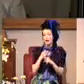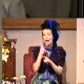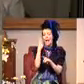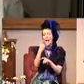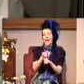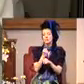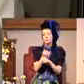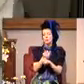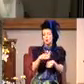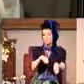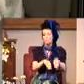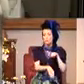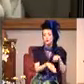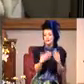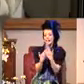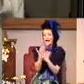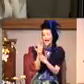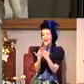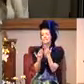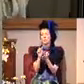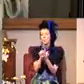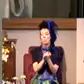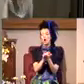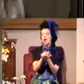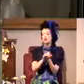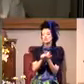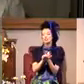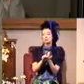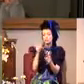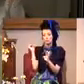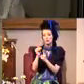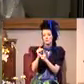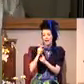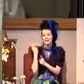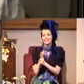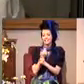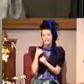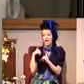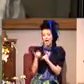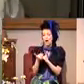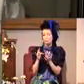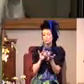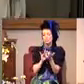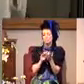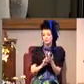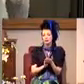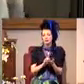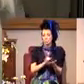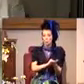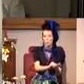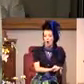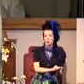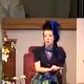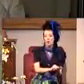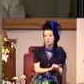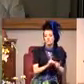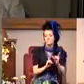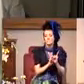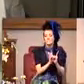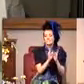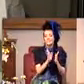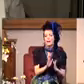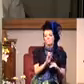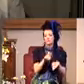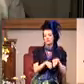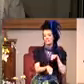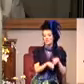communion to remind us of how Jesus got down in service and knelt before his disciples and washed their feet.